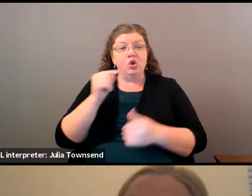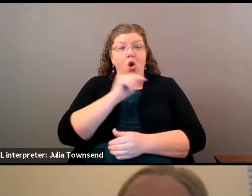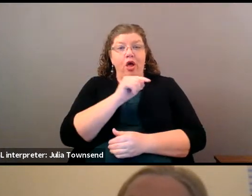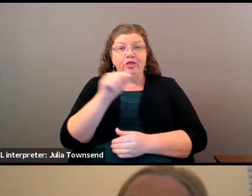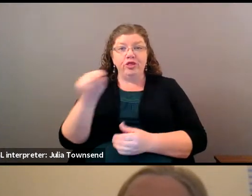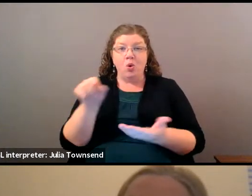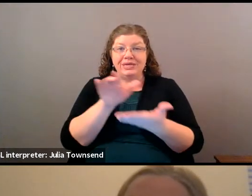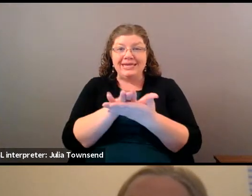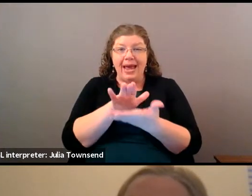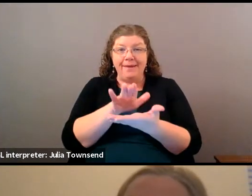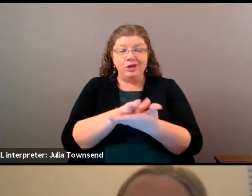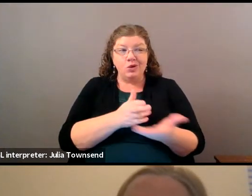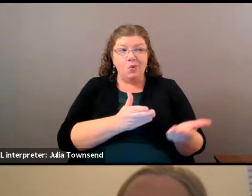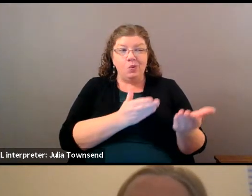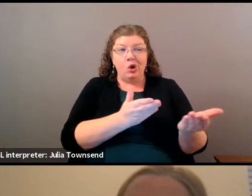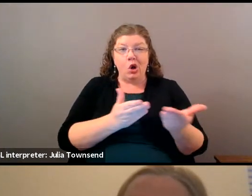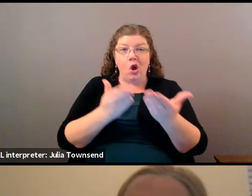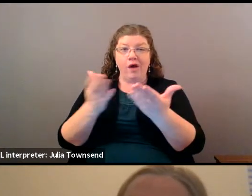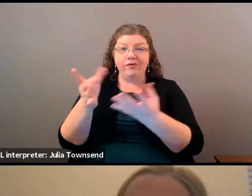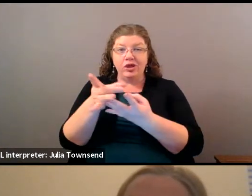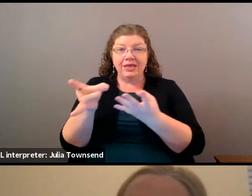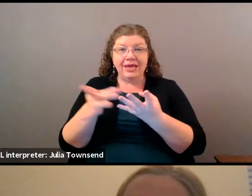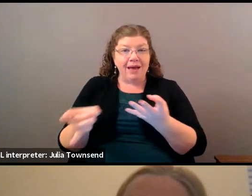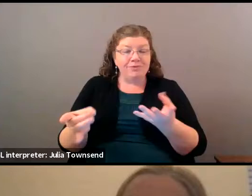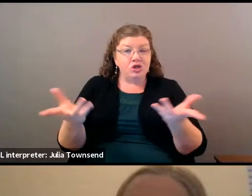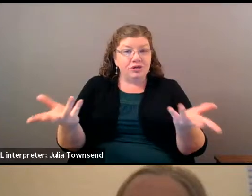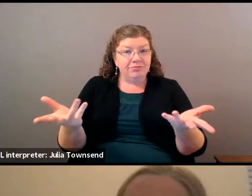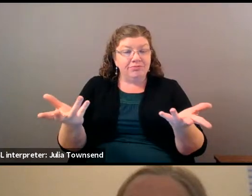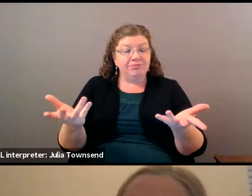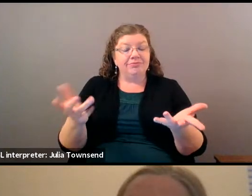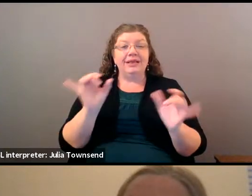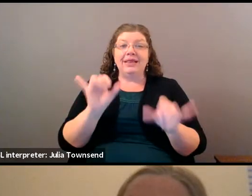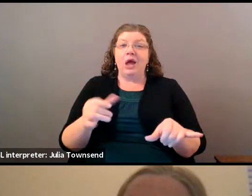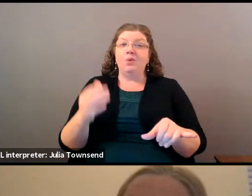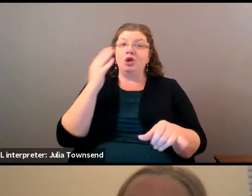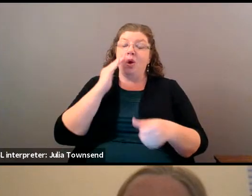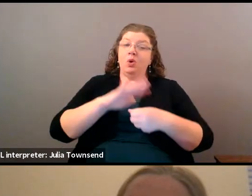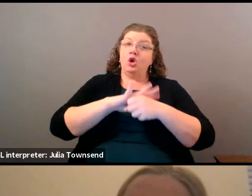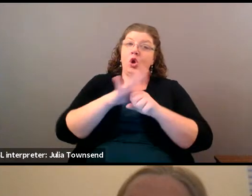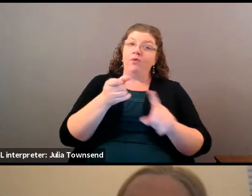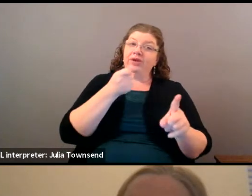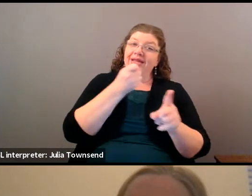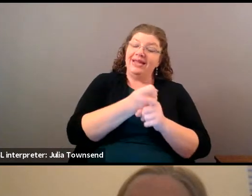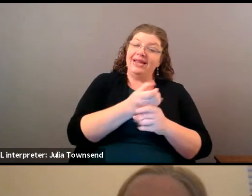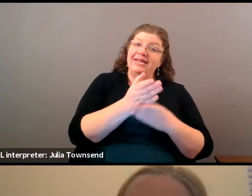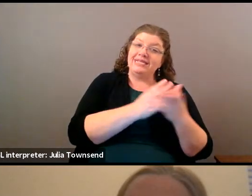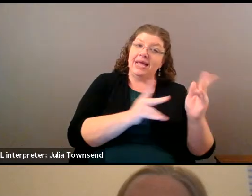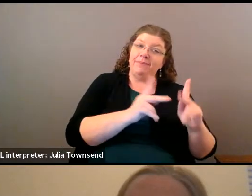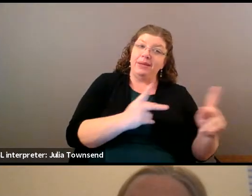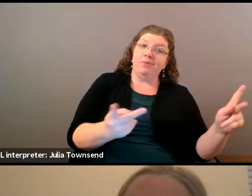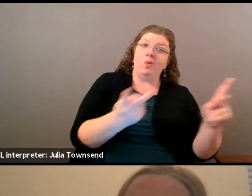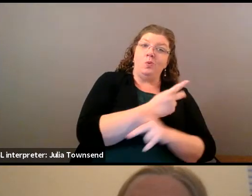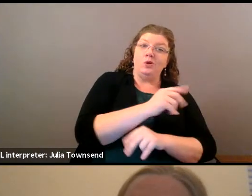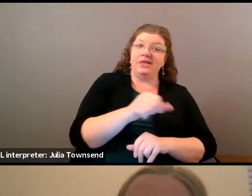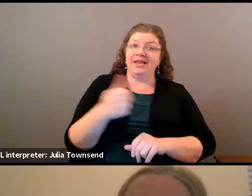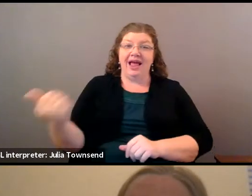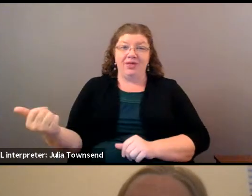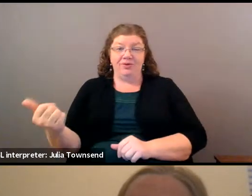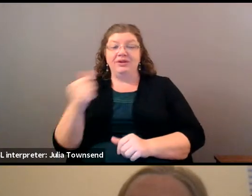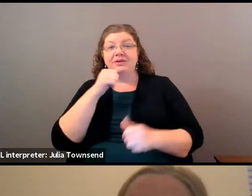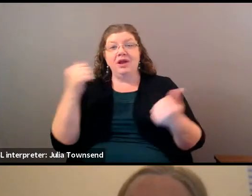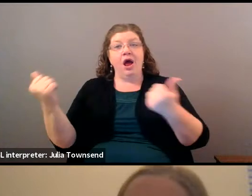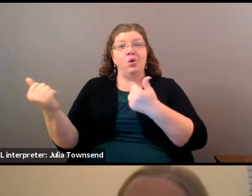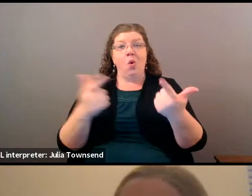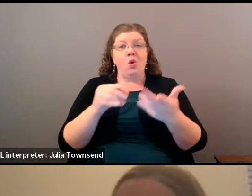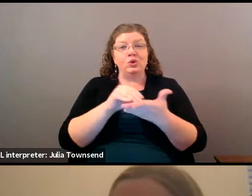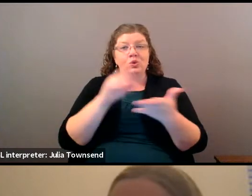were offered the option. Because like we know, COVID hit some people harder than others, and not all students learn the